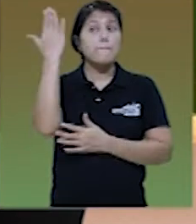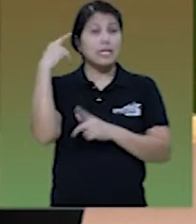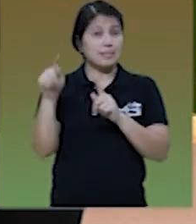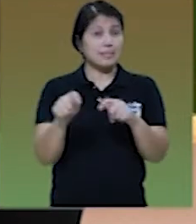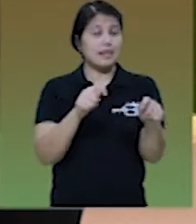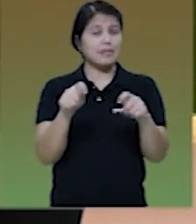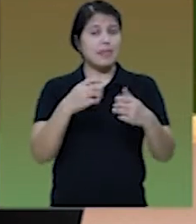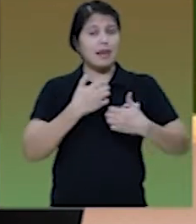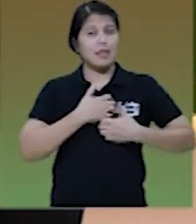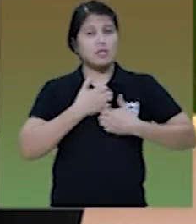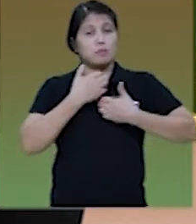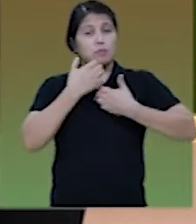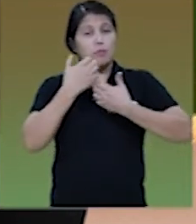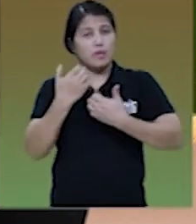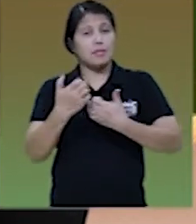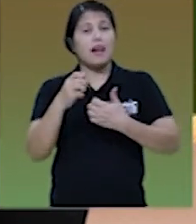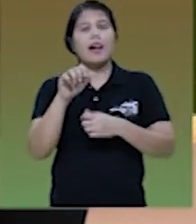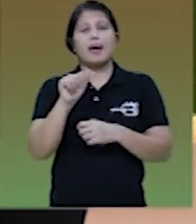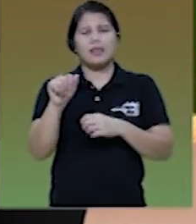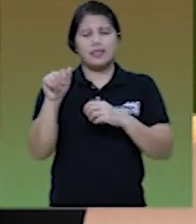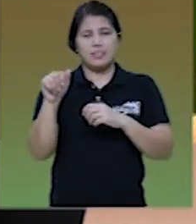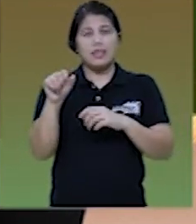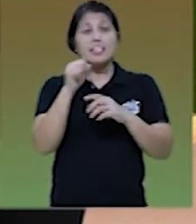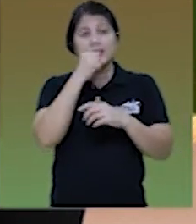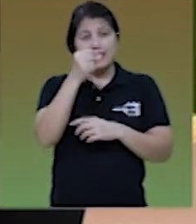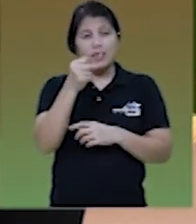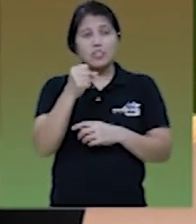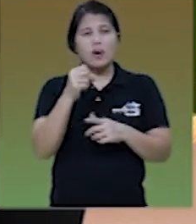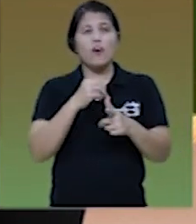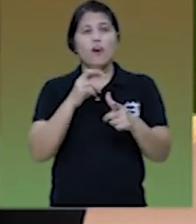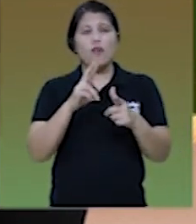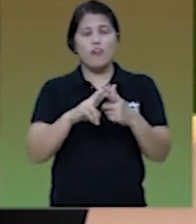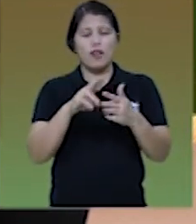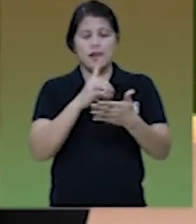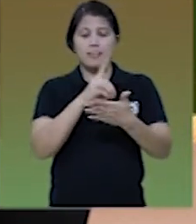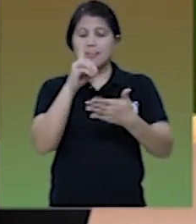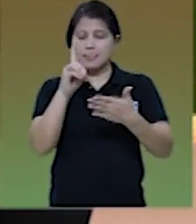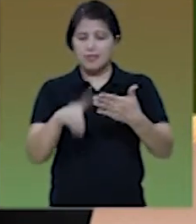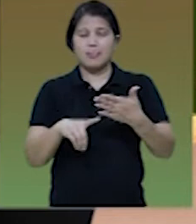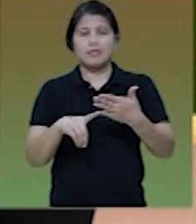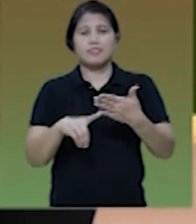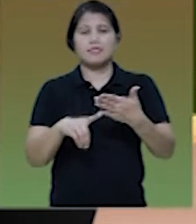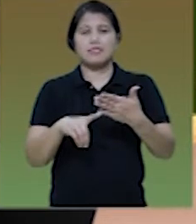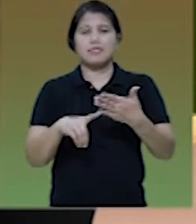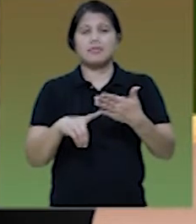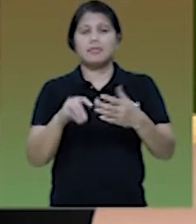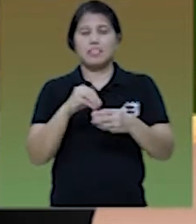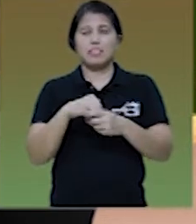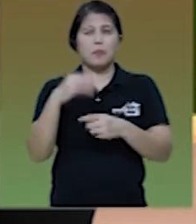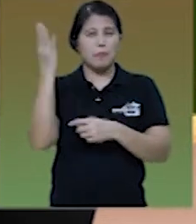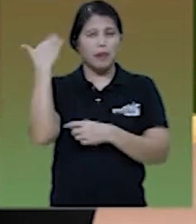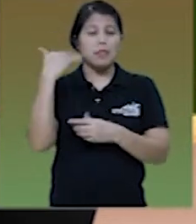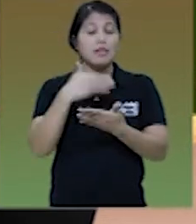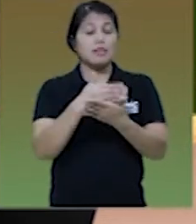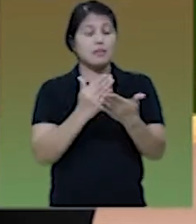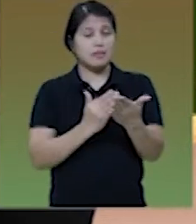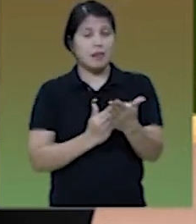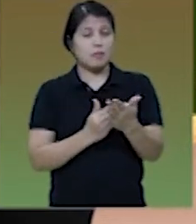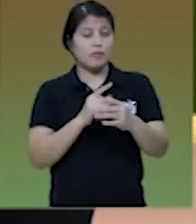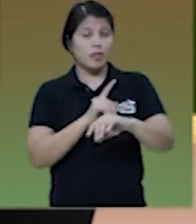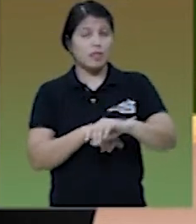Past tense expresses a state or an action done in the past. Some of the